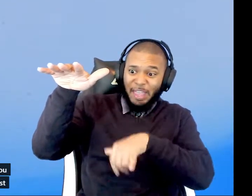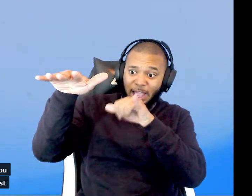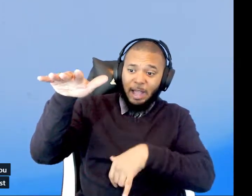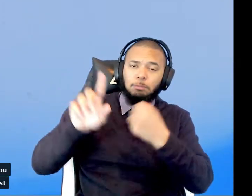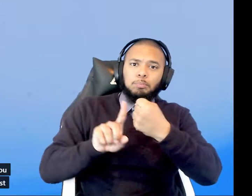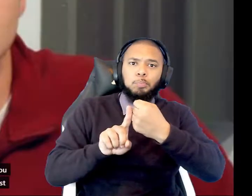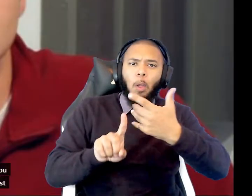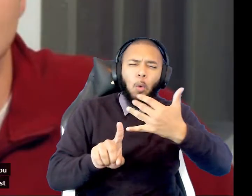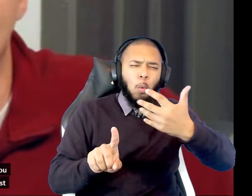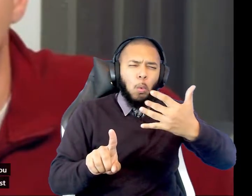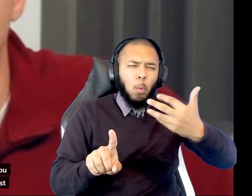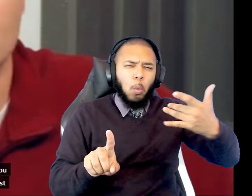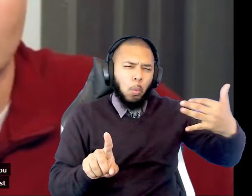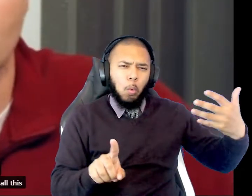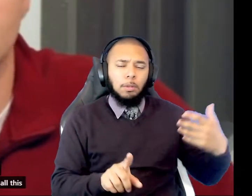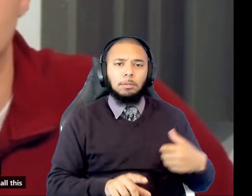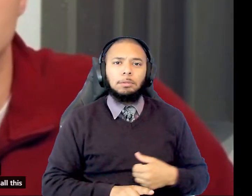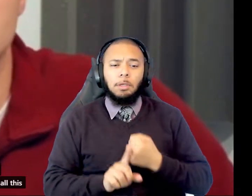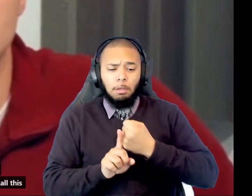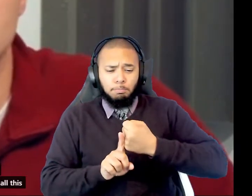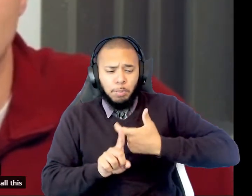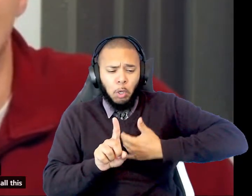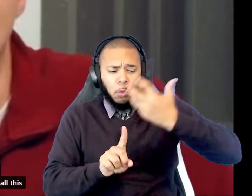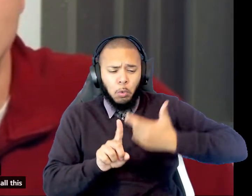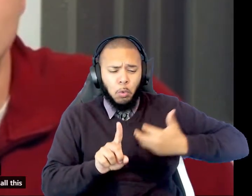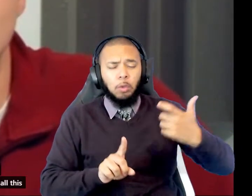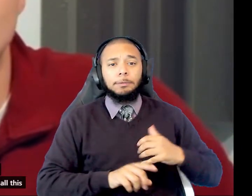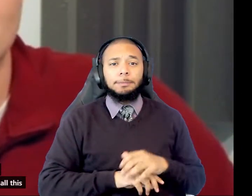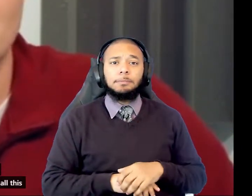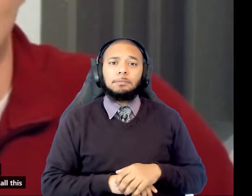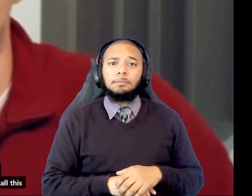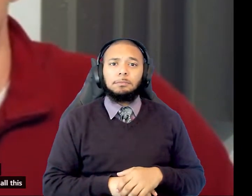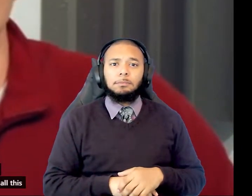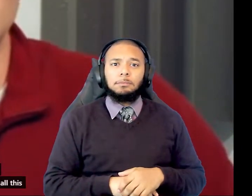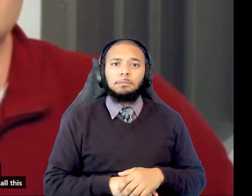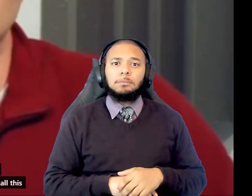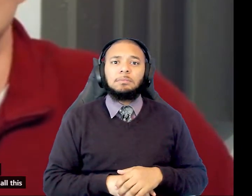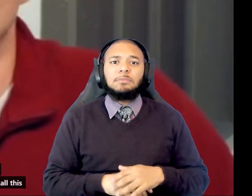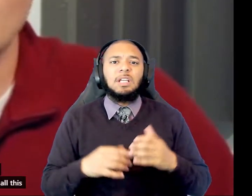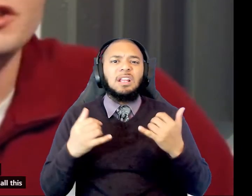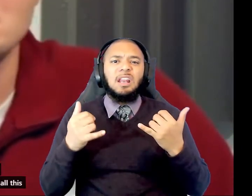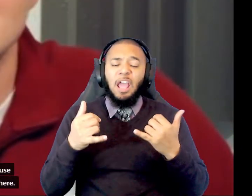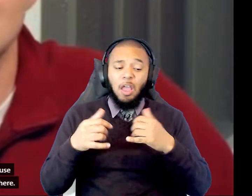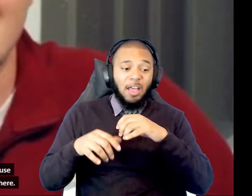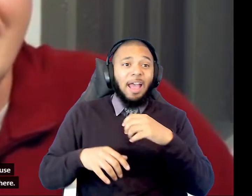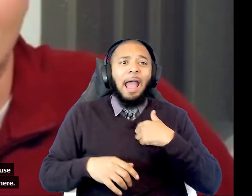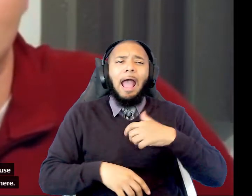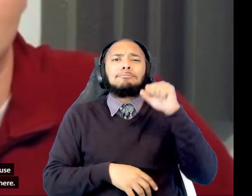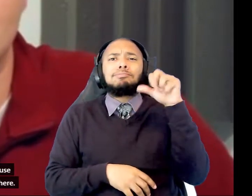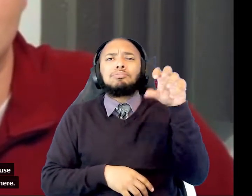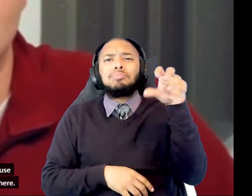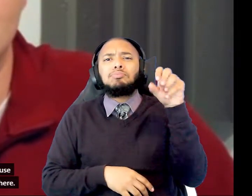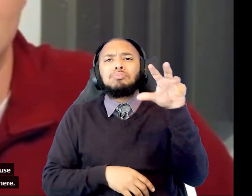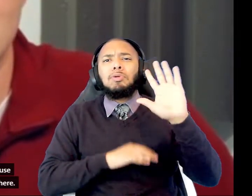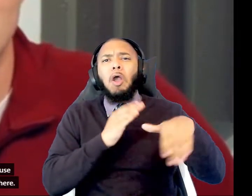it, right? Just all of it. At one big swoop, you're like, and now I'm going to tell you what all this means